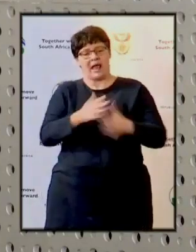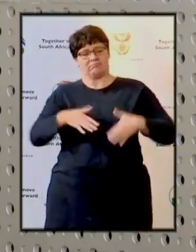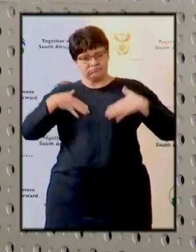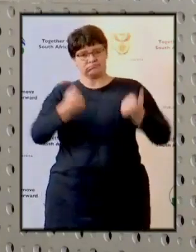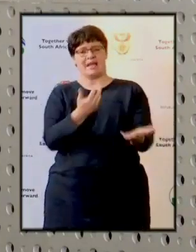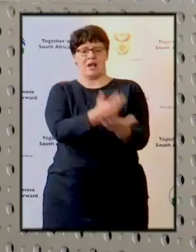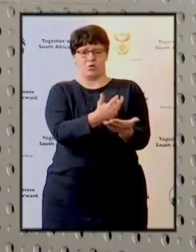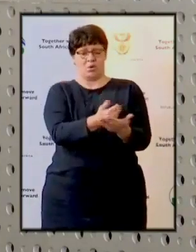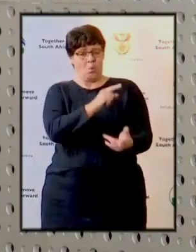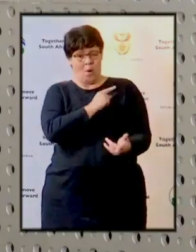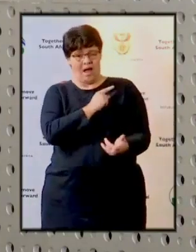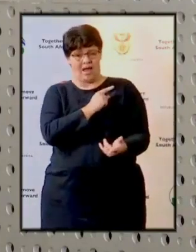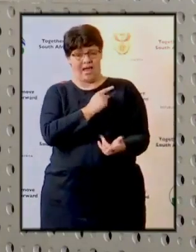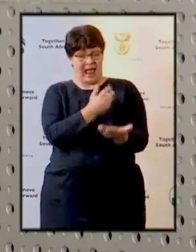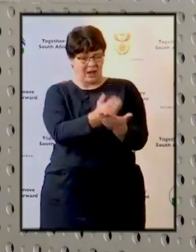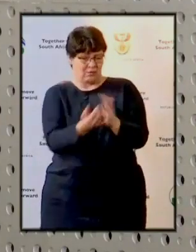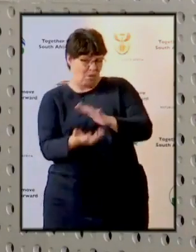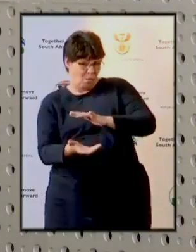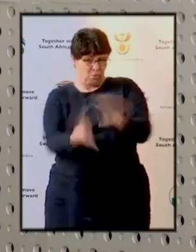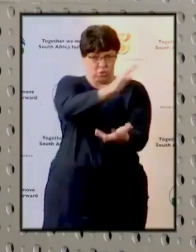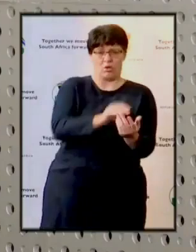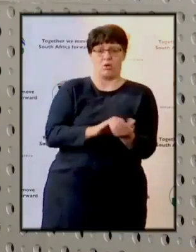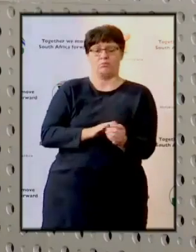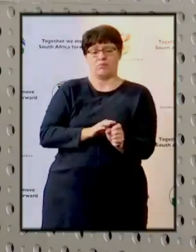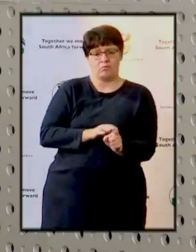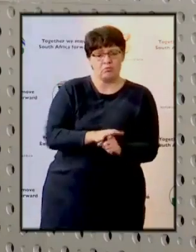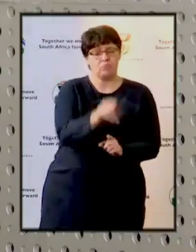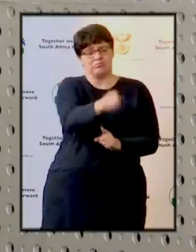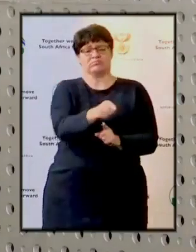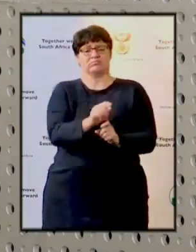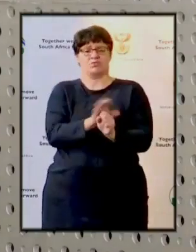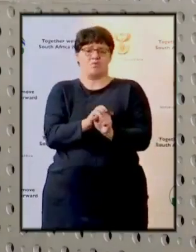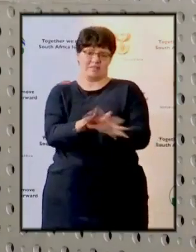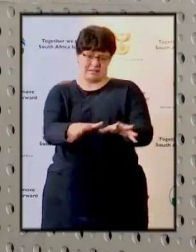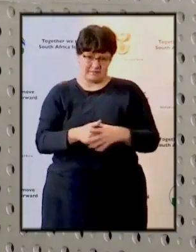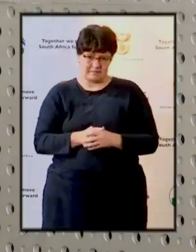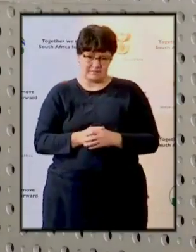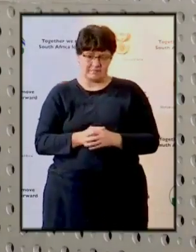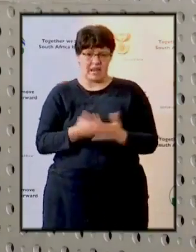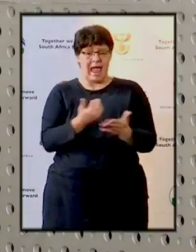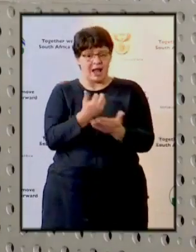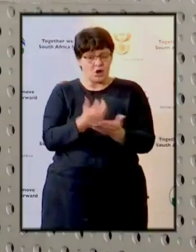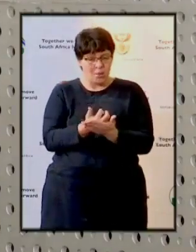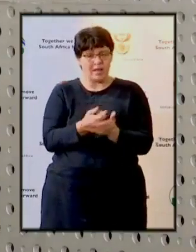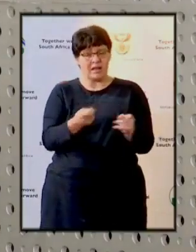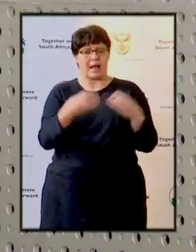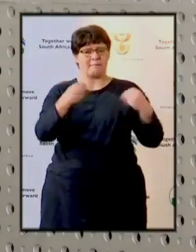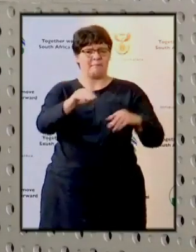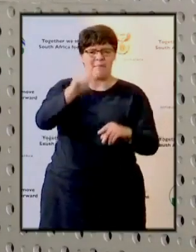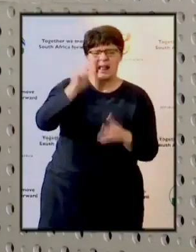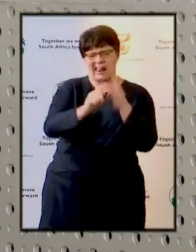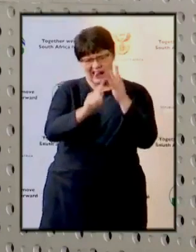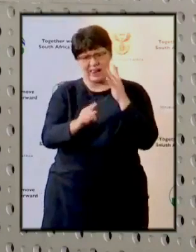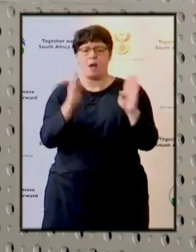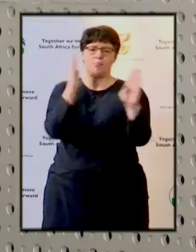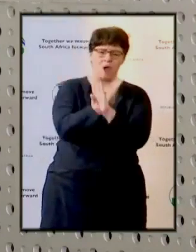by COVID-19. Information and communication technology services will now be open for all private and business customers.